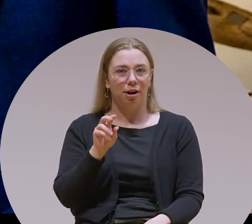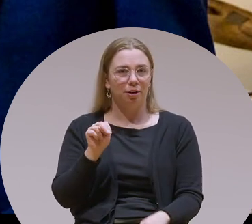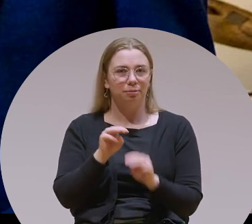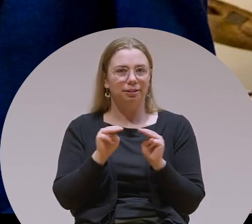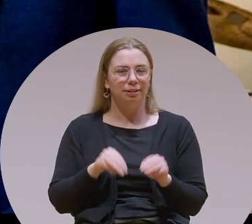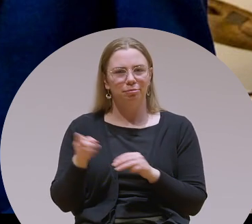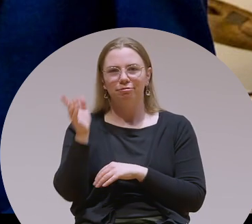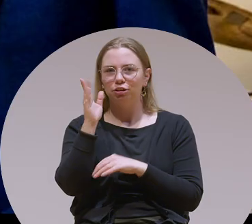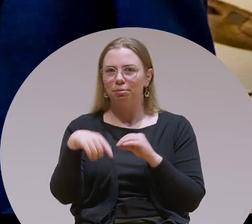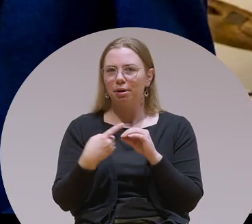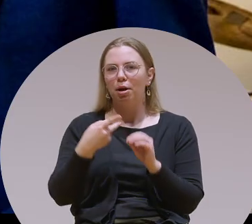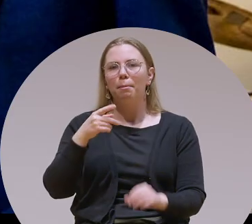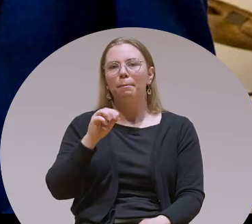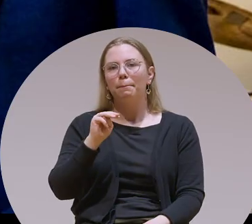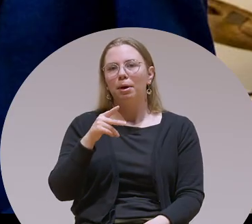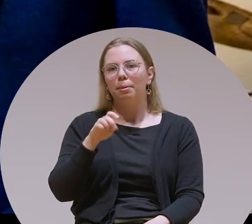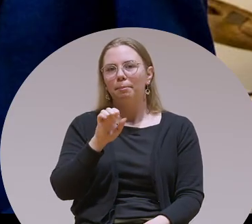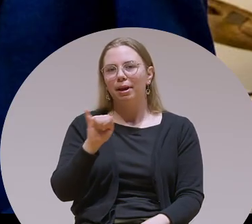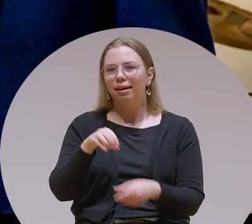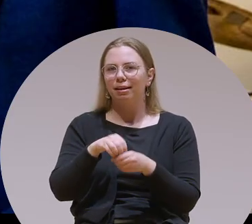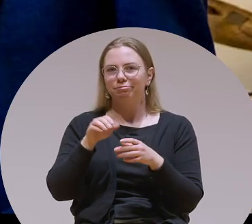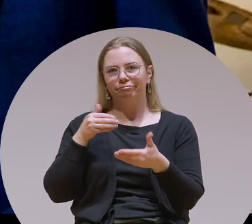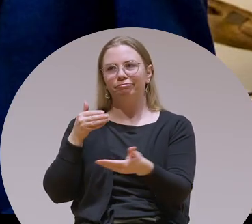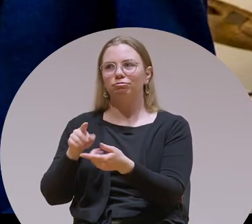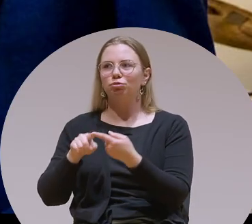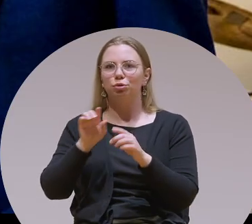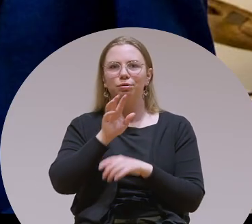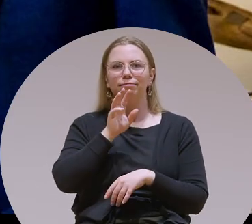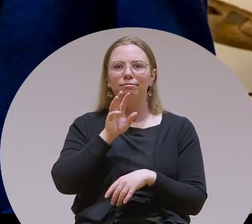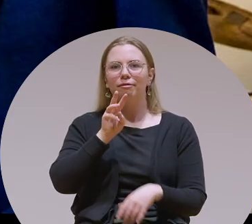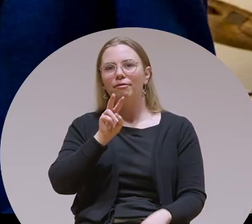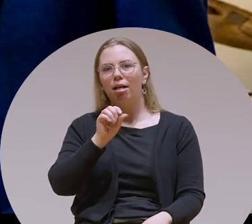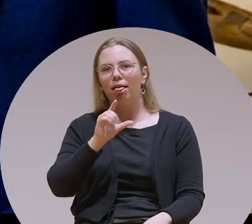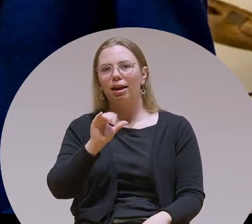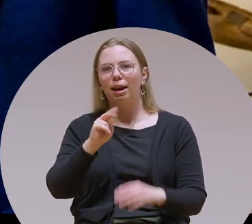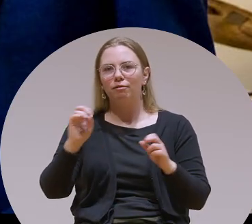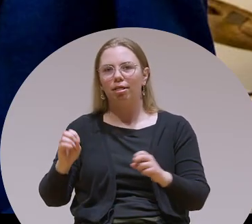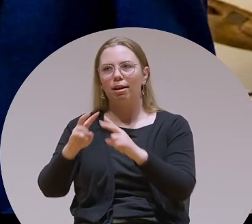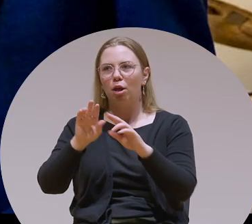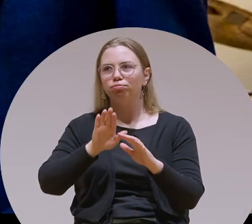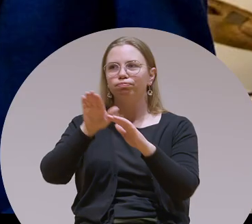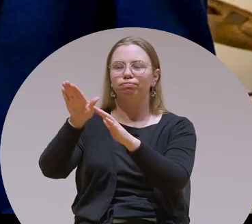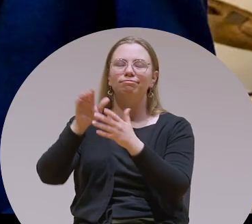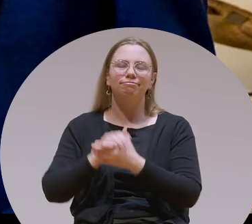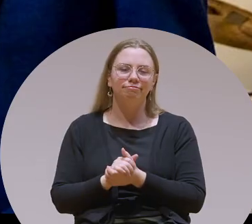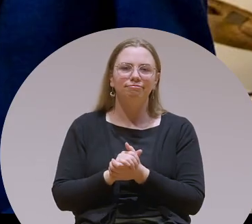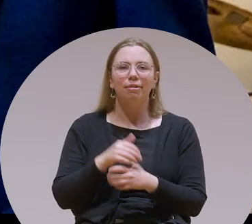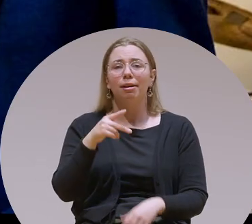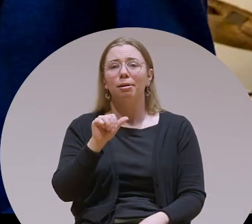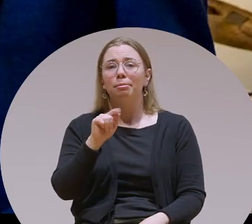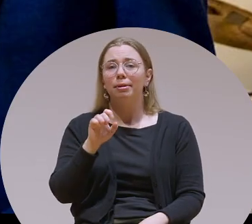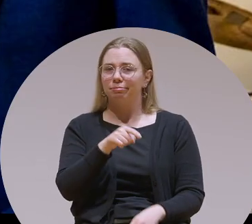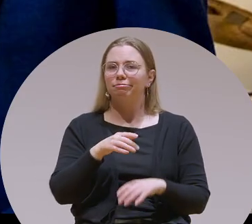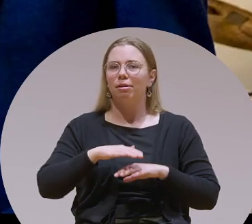lecture Pompeii in the Shadow of the Volcano. Pete has been on the board of MAG, of the Board of